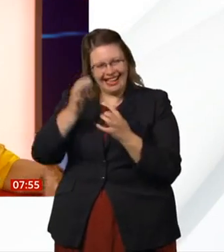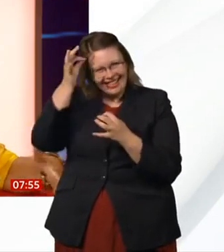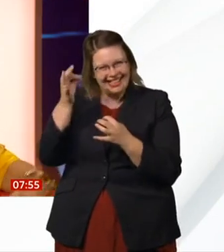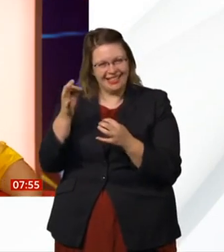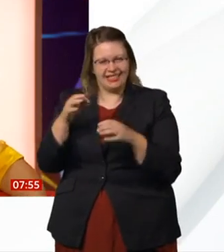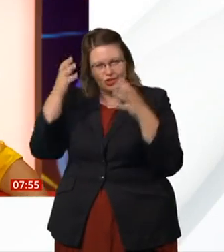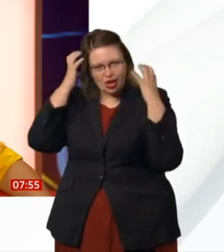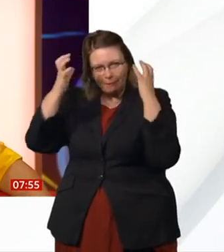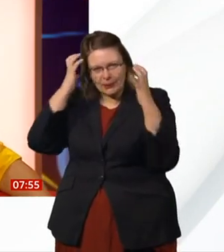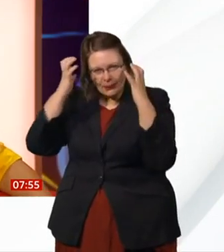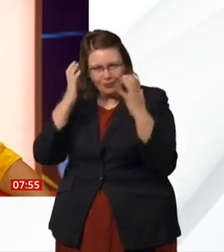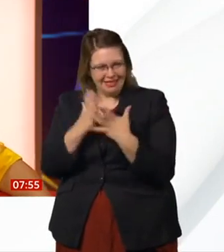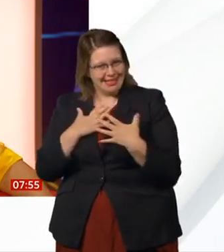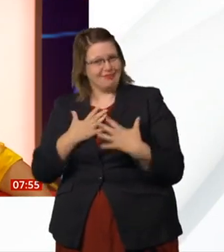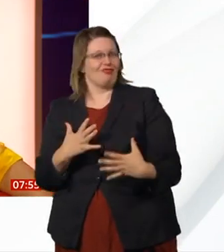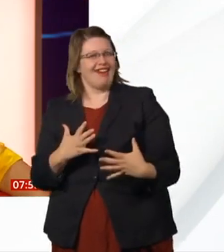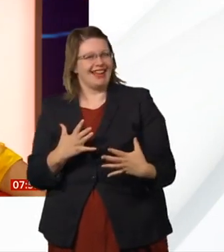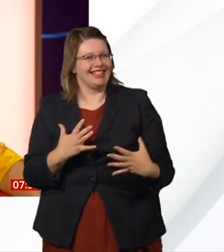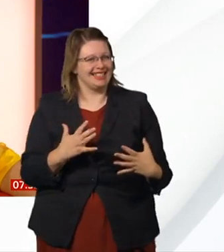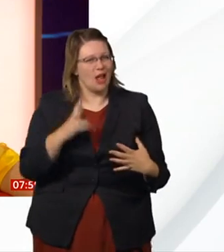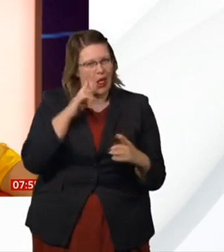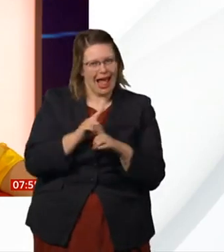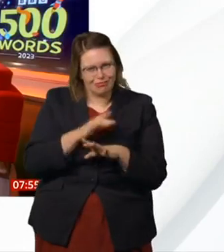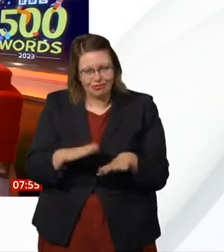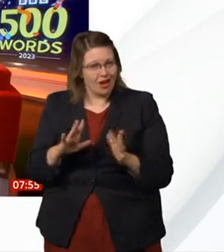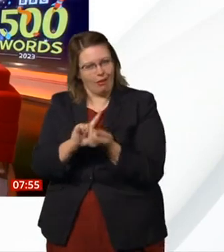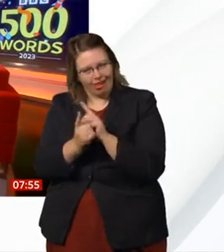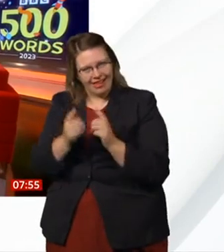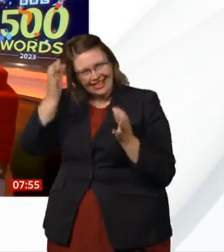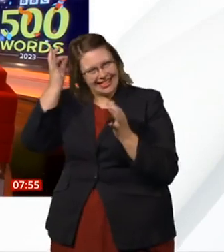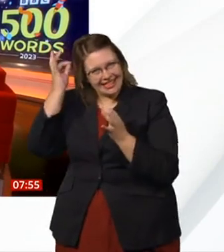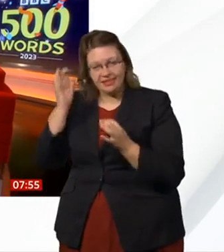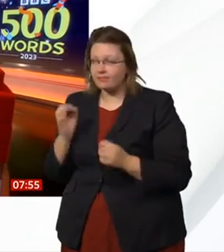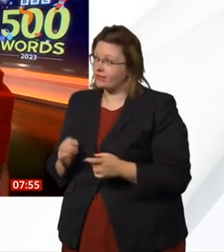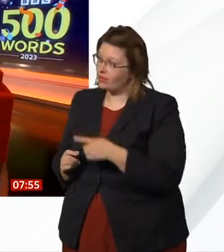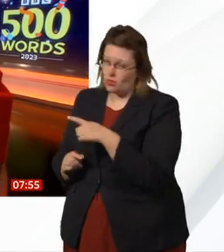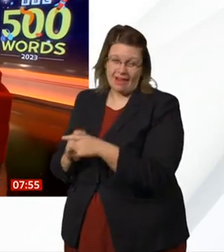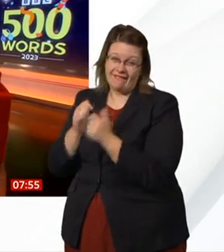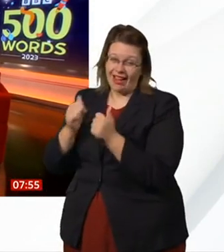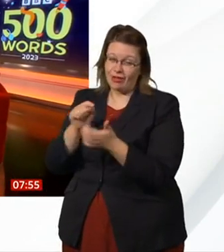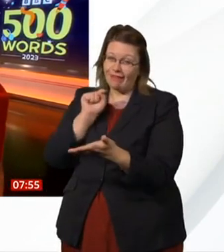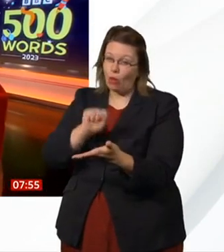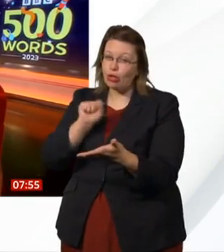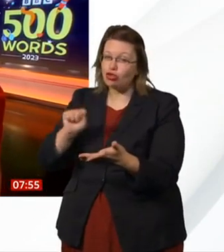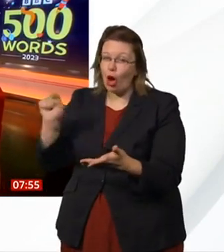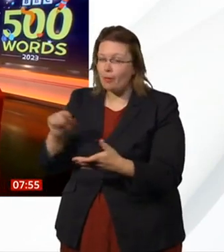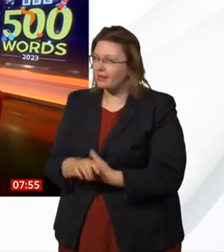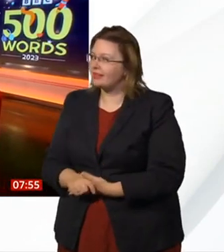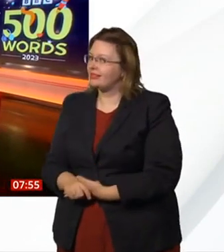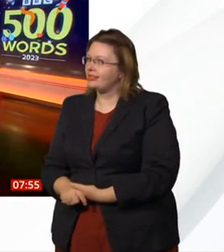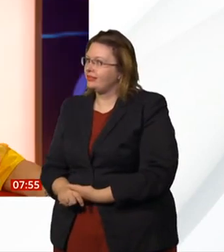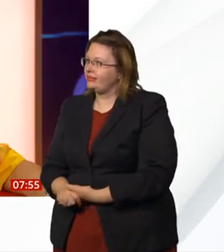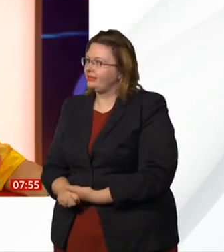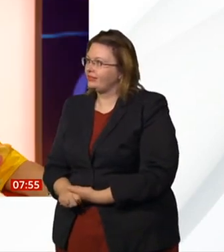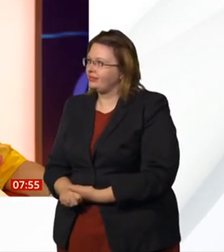so surprise us. A surprise ending is always great. I have to say some excellent use of full stops in here. Yes, but boy, there are a lot of, you know,